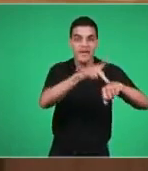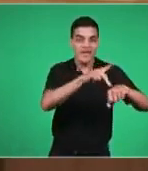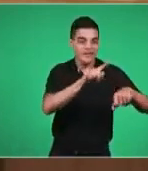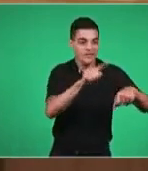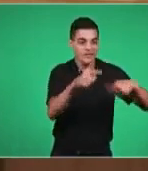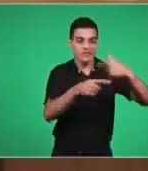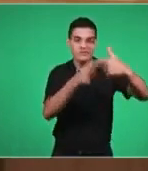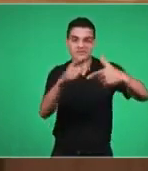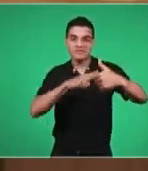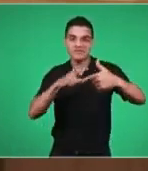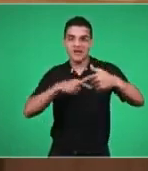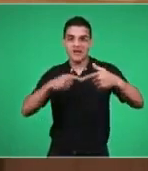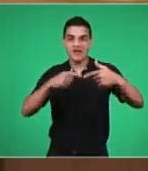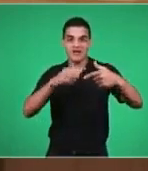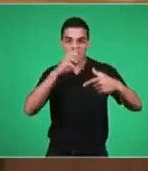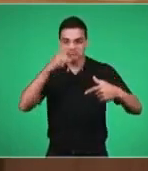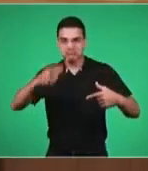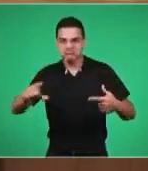for example.